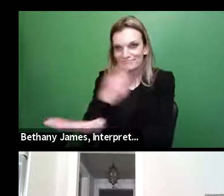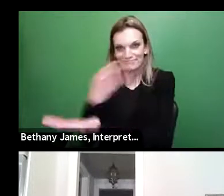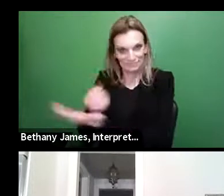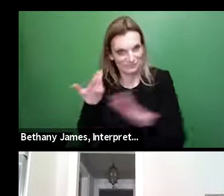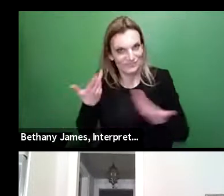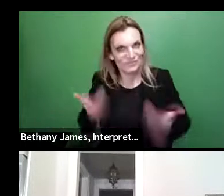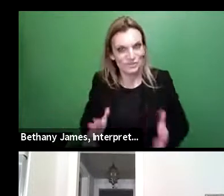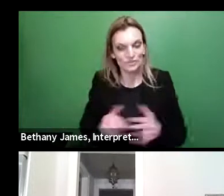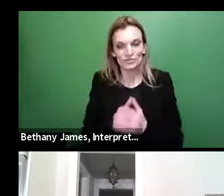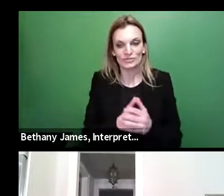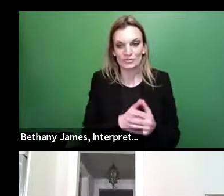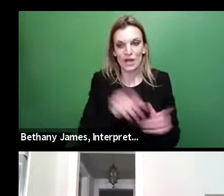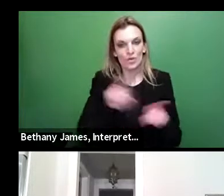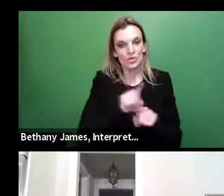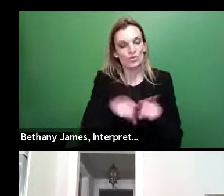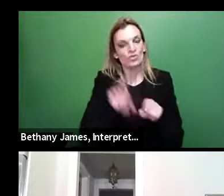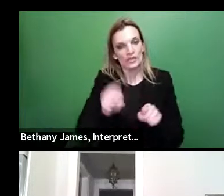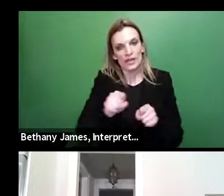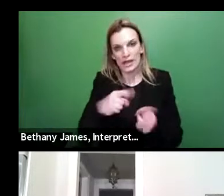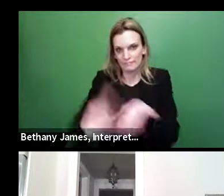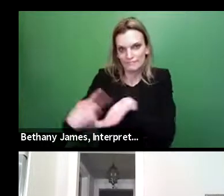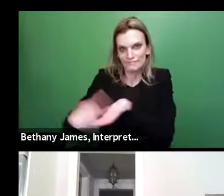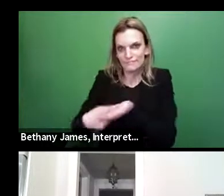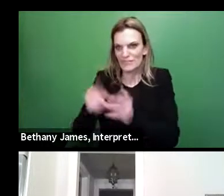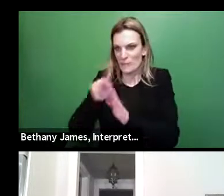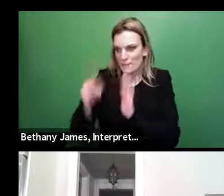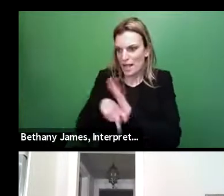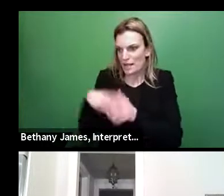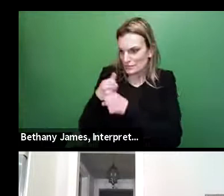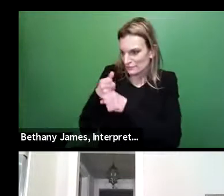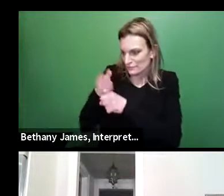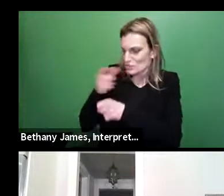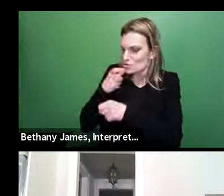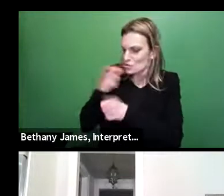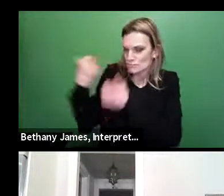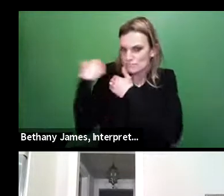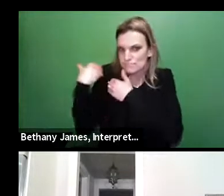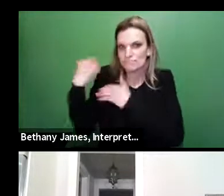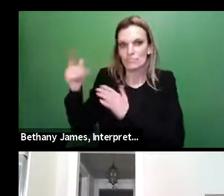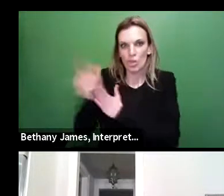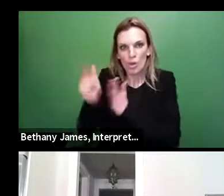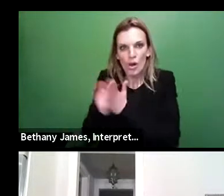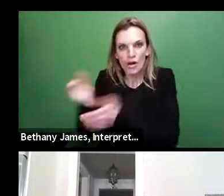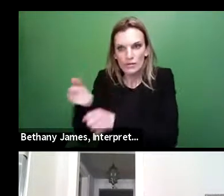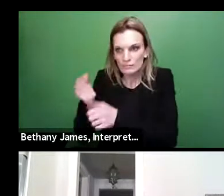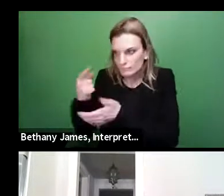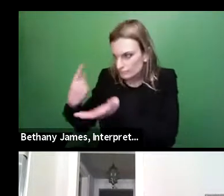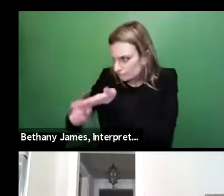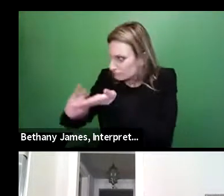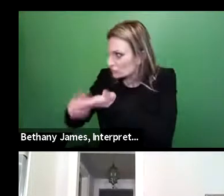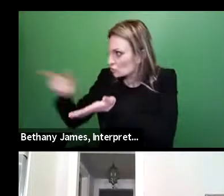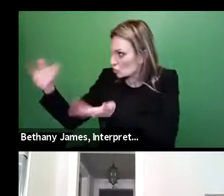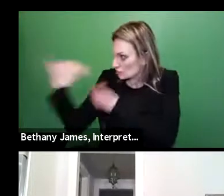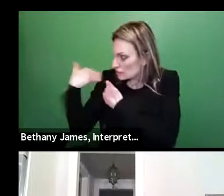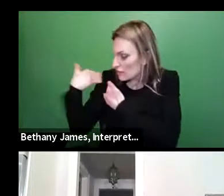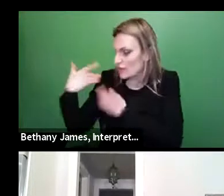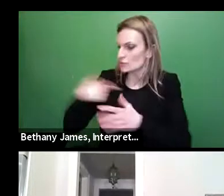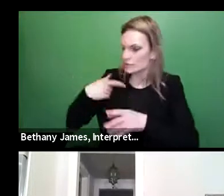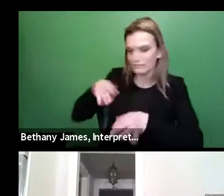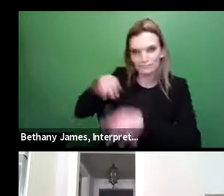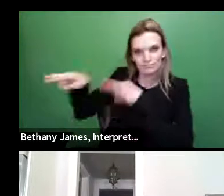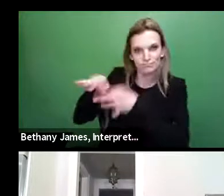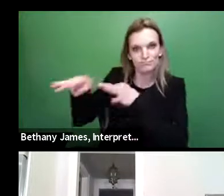and timely conversations with policymakers, economic and public health experts to understand and be able